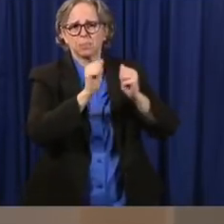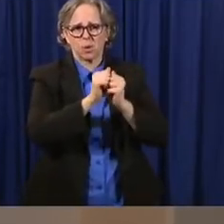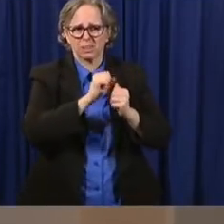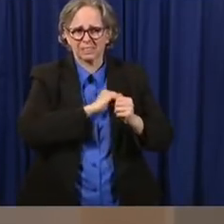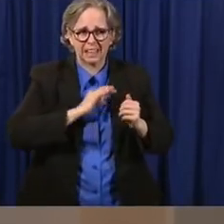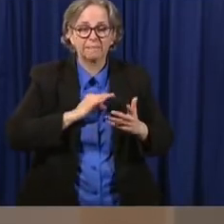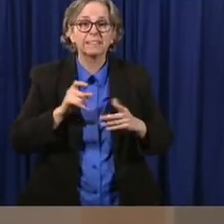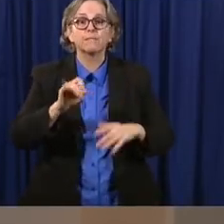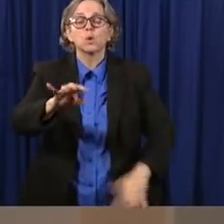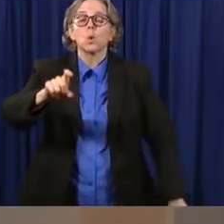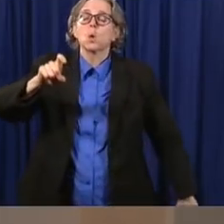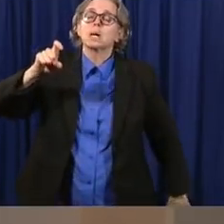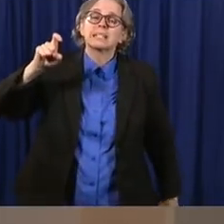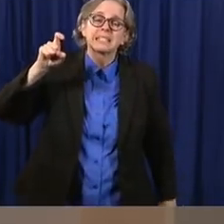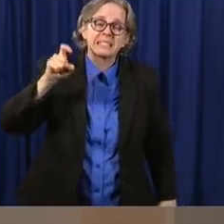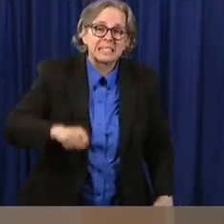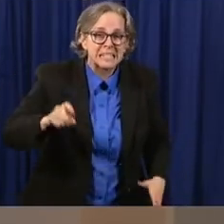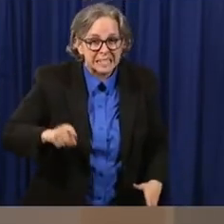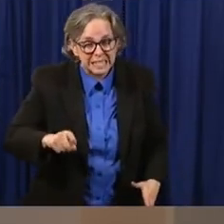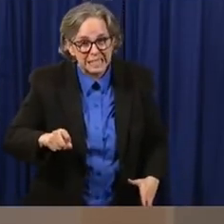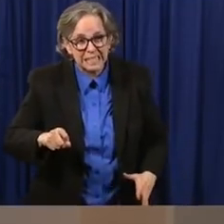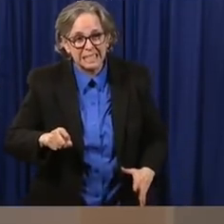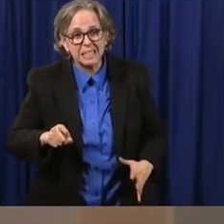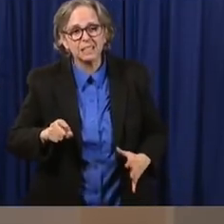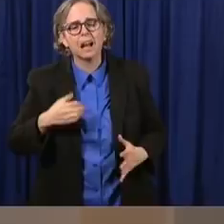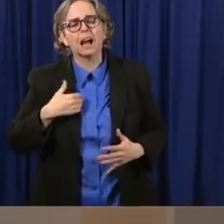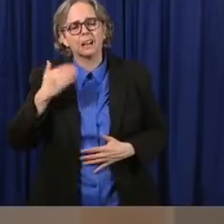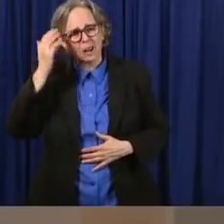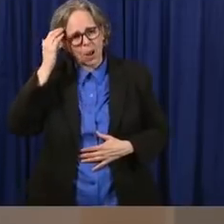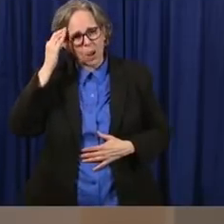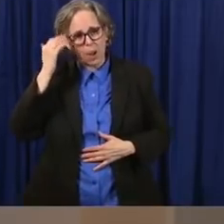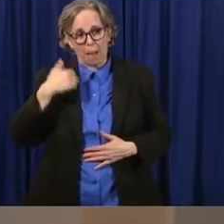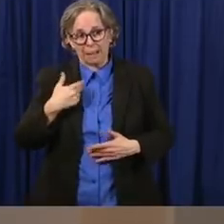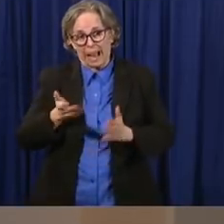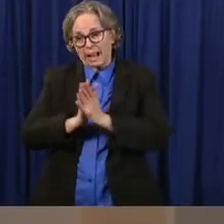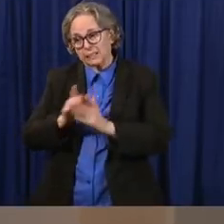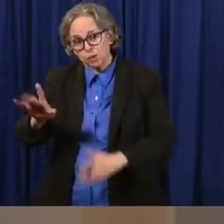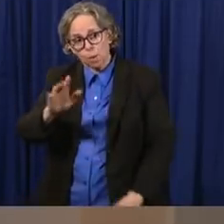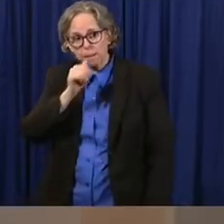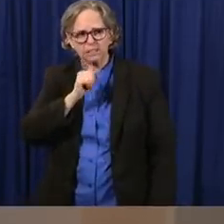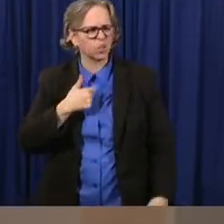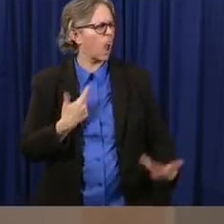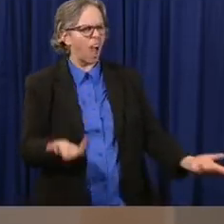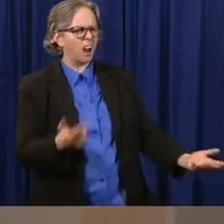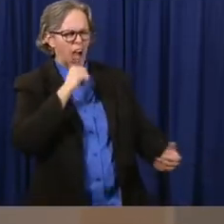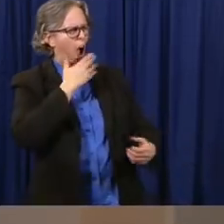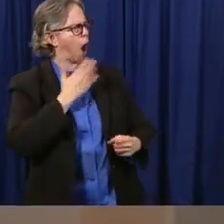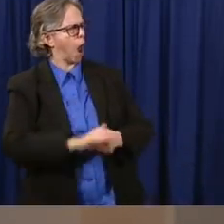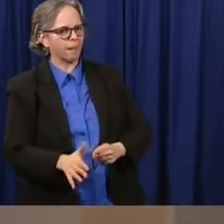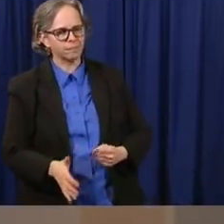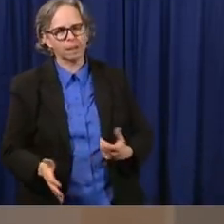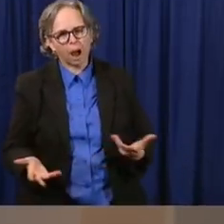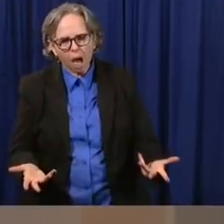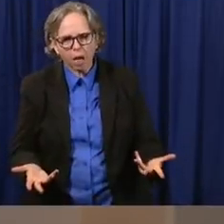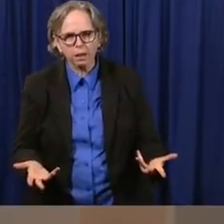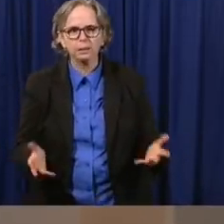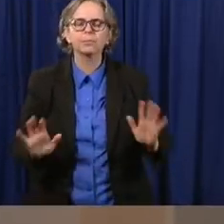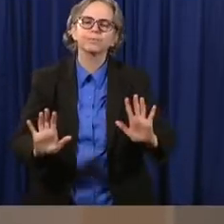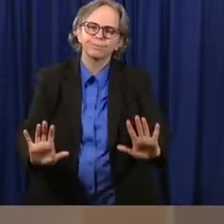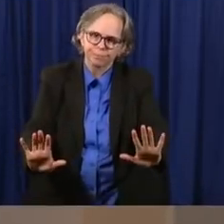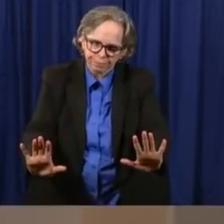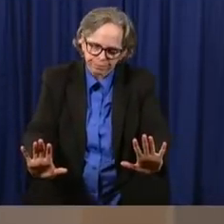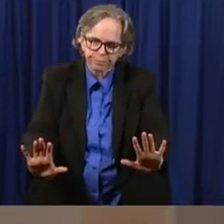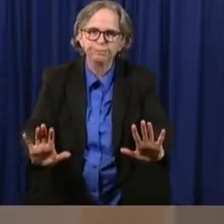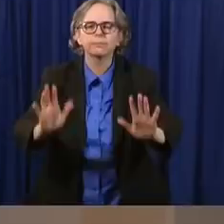those resources, that asking you to be patient is not good enough, but believe me, everything that I get from you,